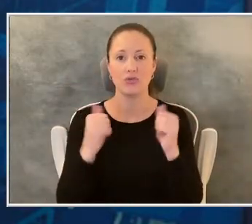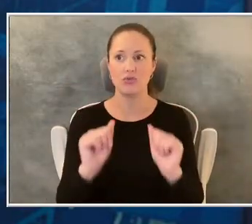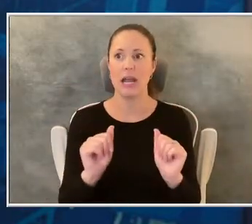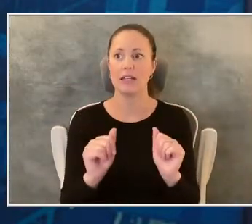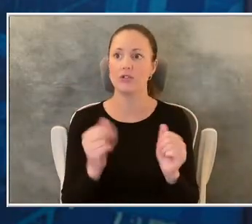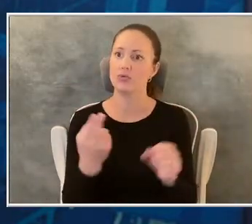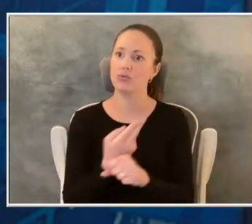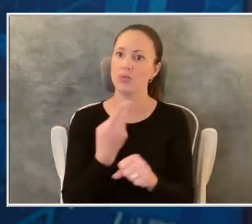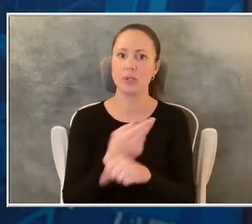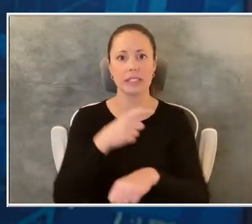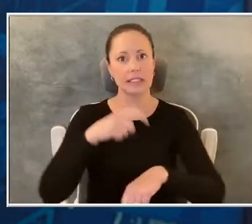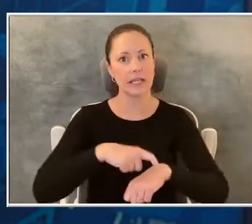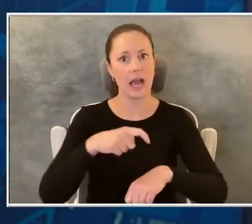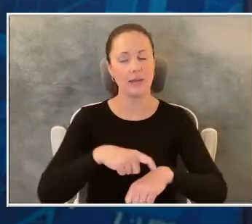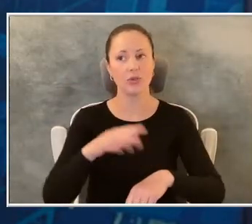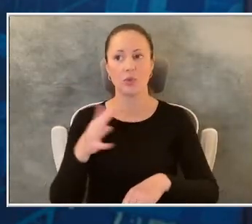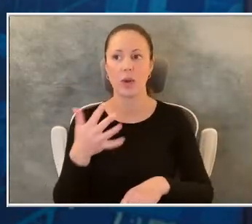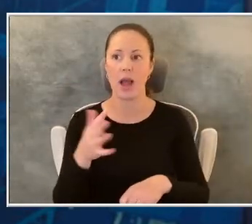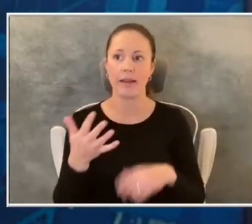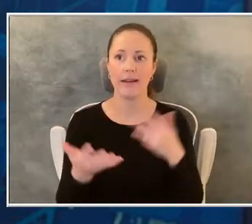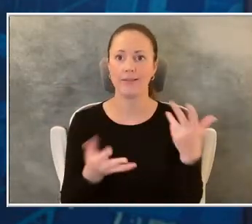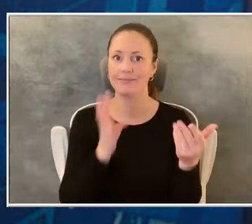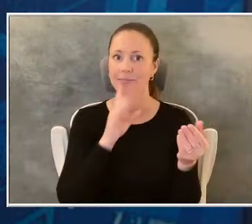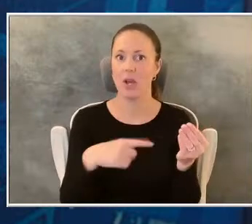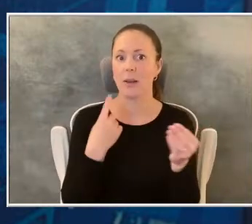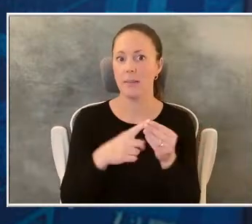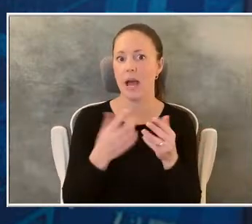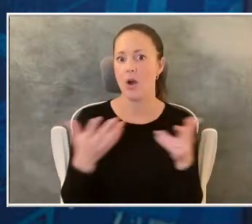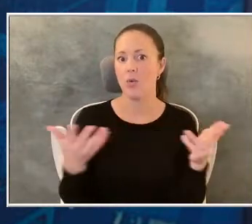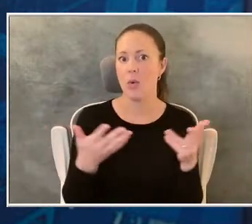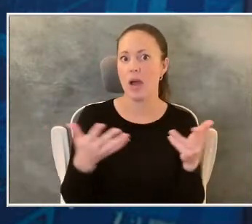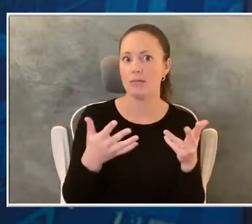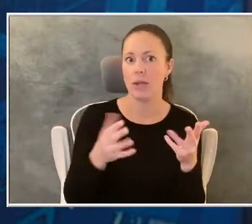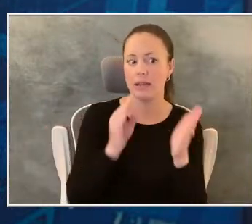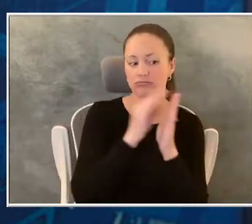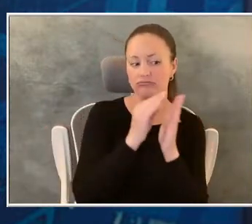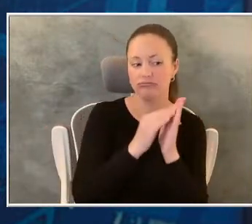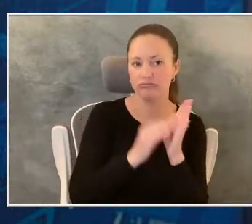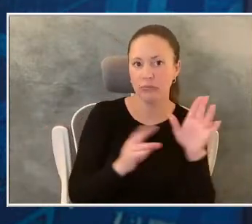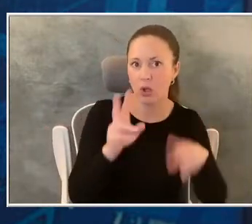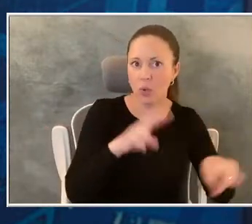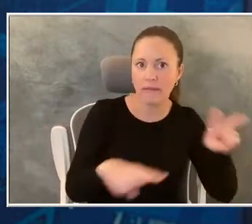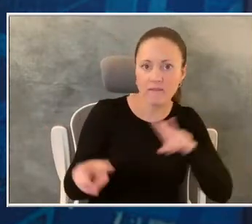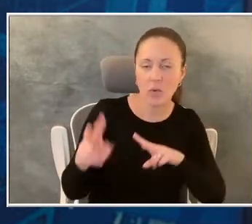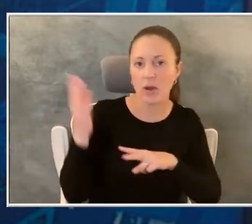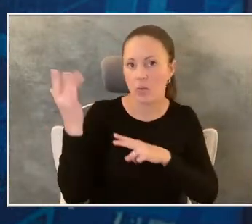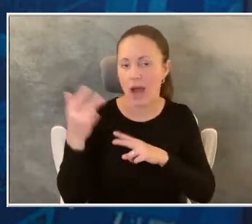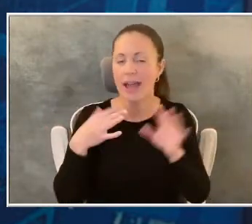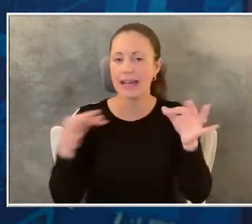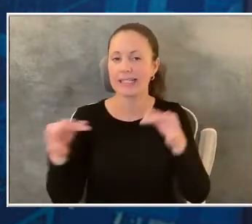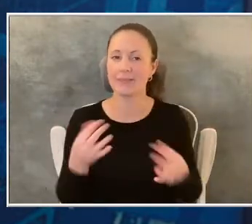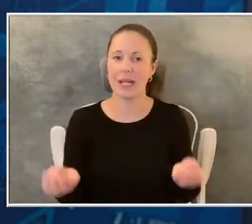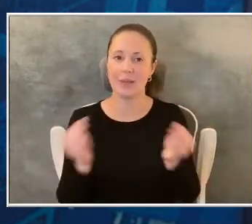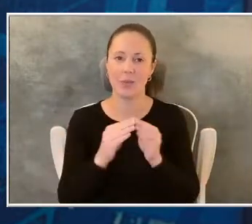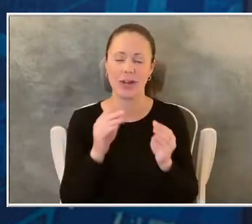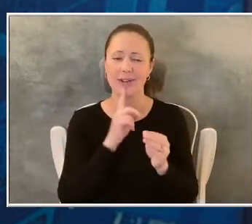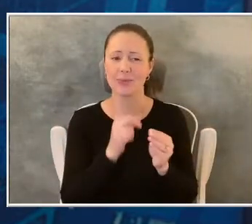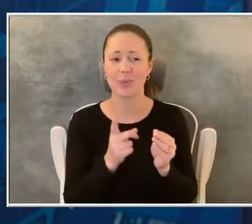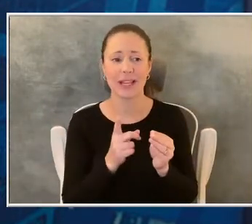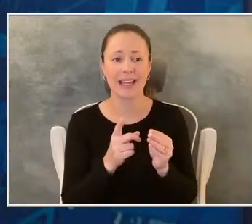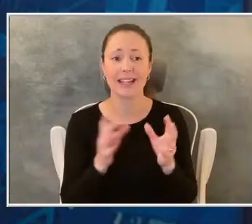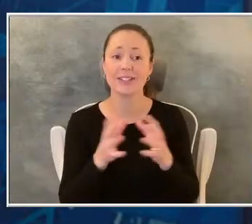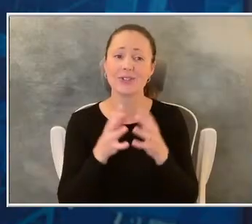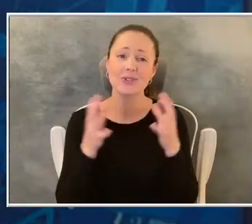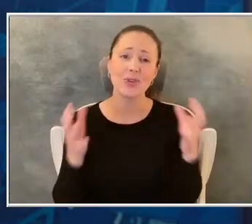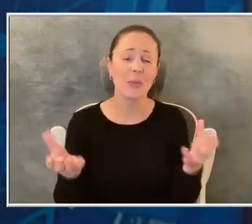more so go over a little bit of what we're looking for and why, and explaining it a little bit more, because it's just so much at